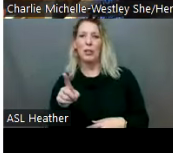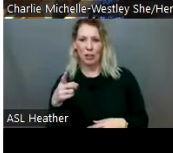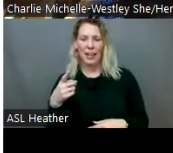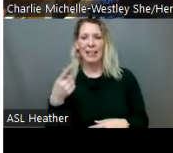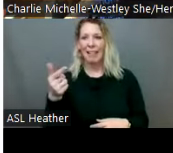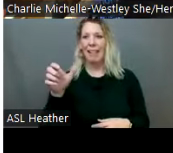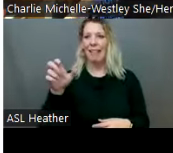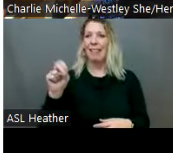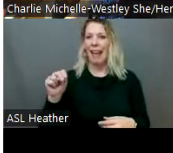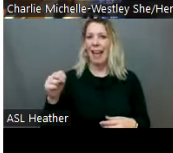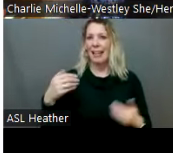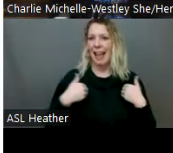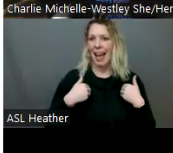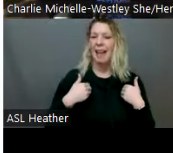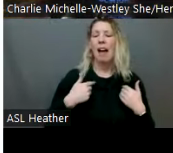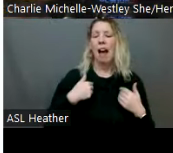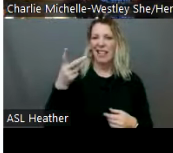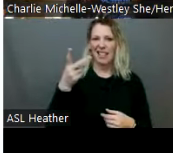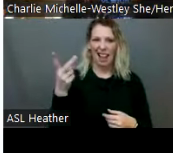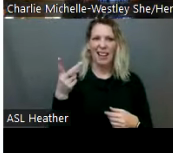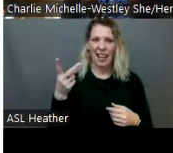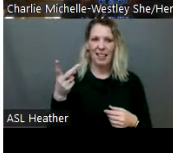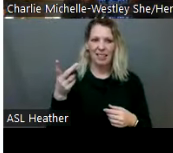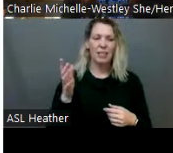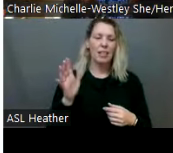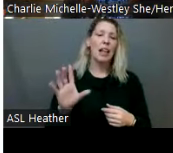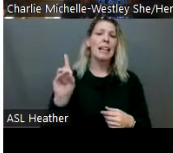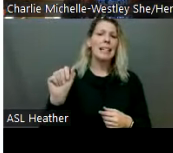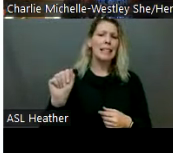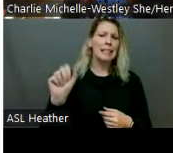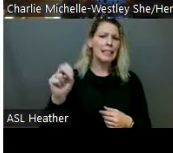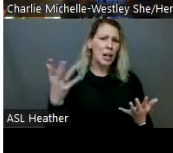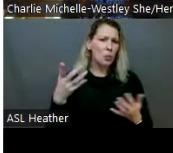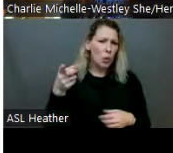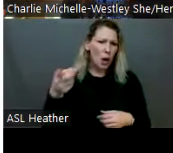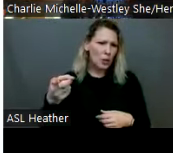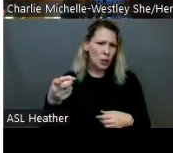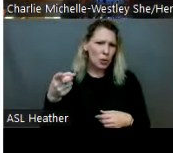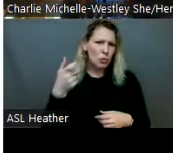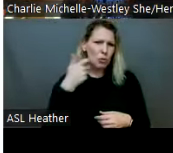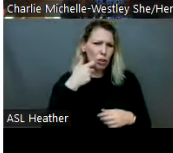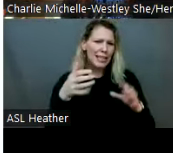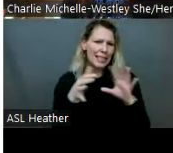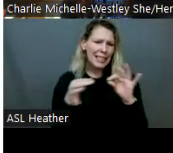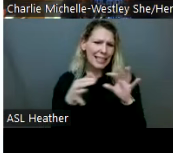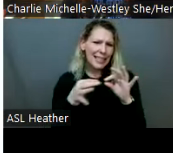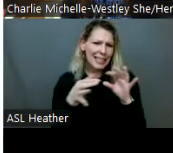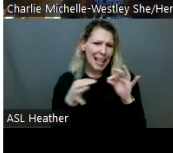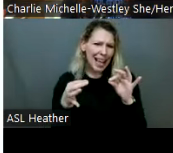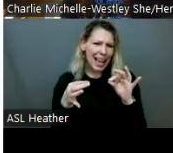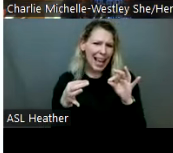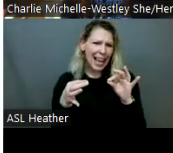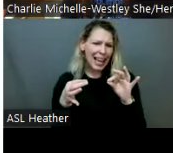had, which I second. Dan, what did you just say? What did you just